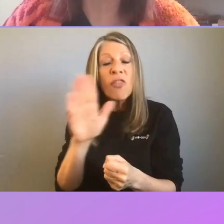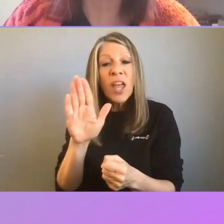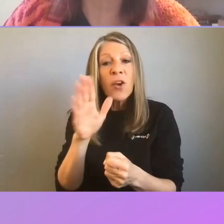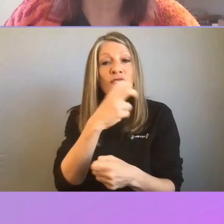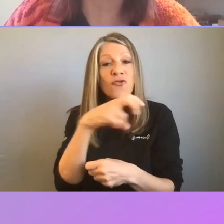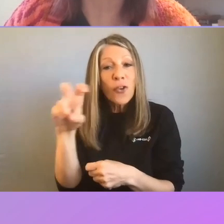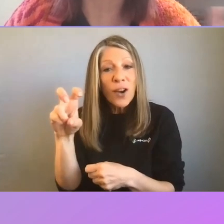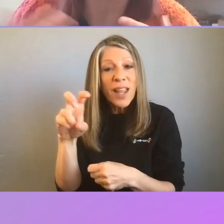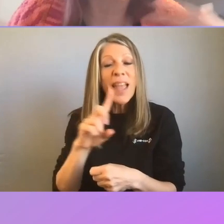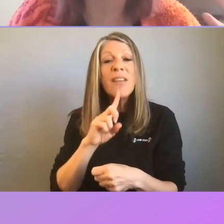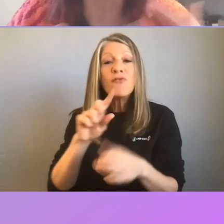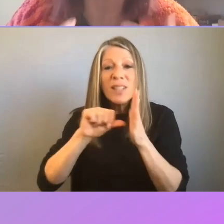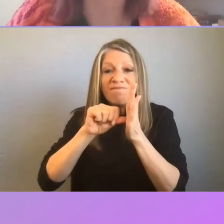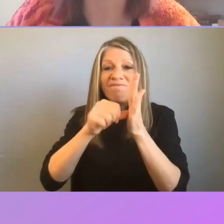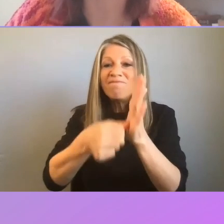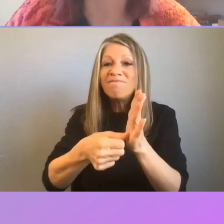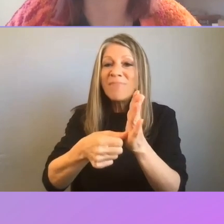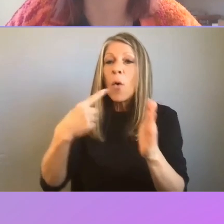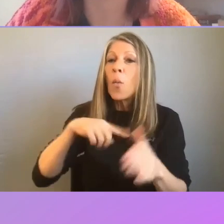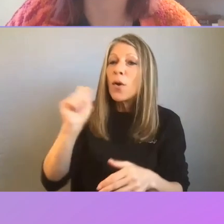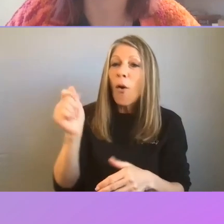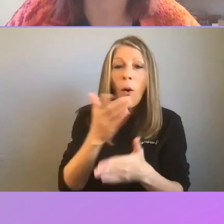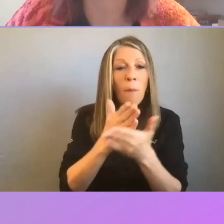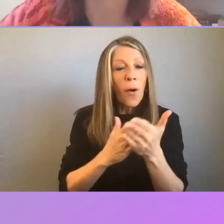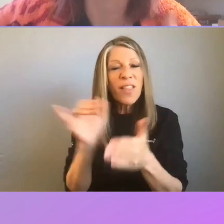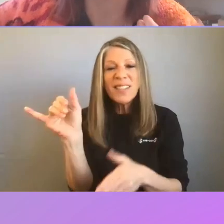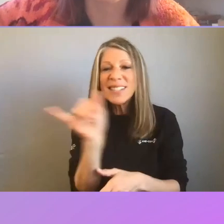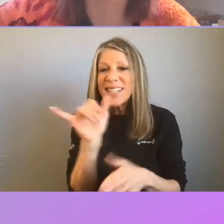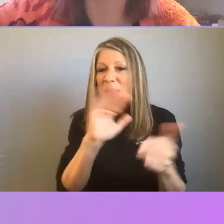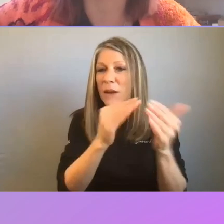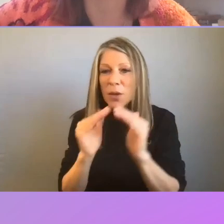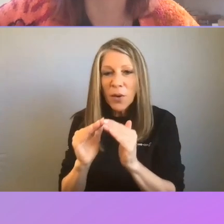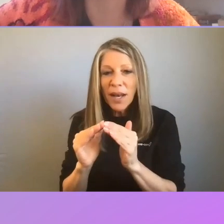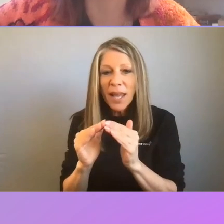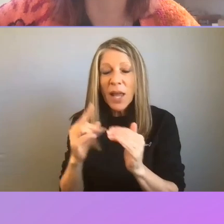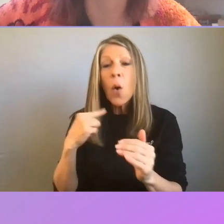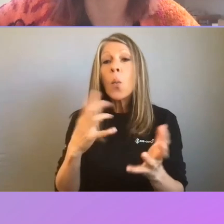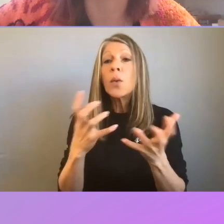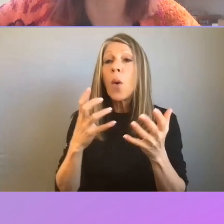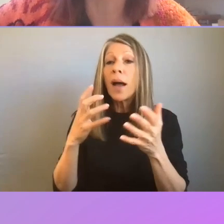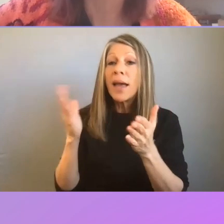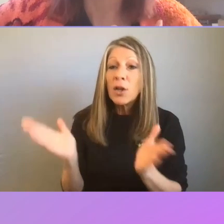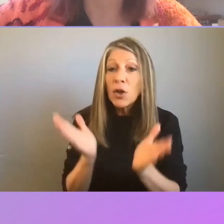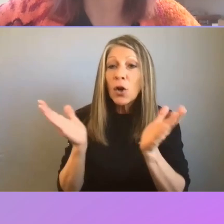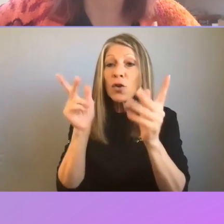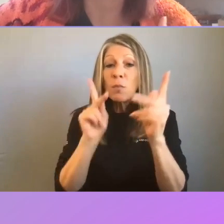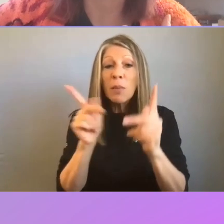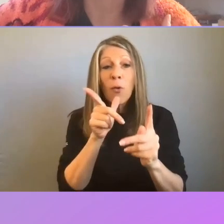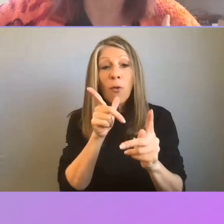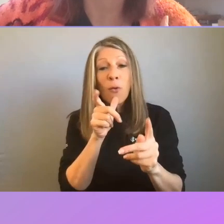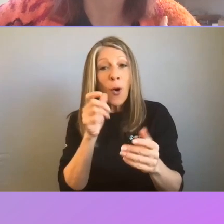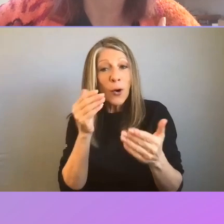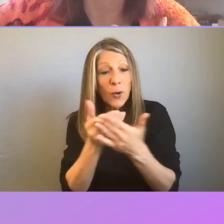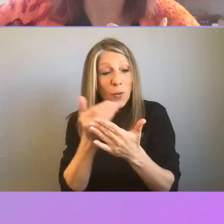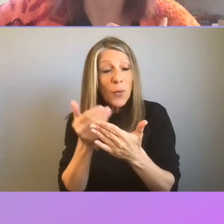and really reinforce that we are all part of the same community. And so we want to be able to encourage people who are new to have